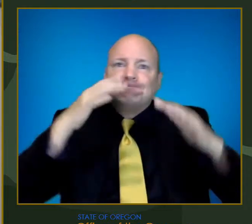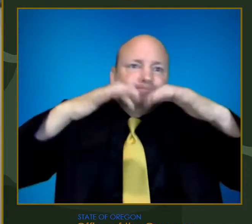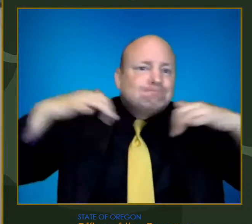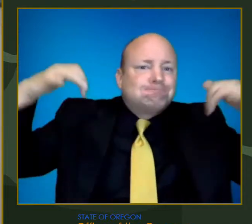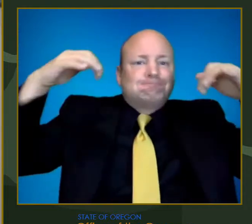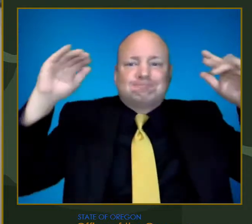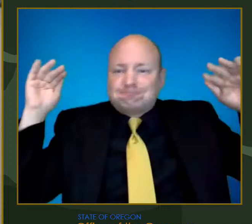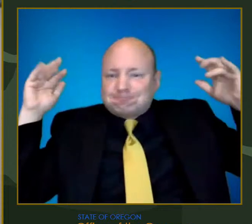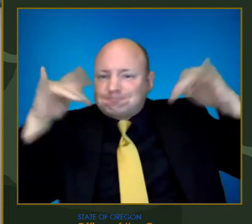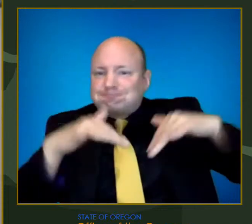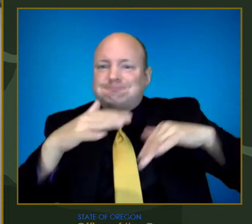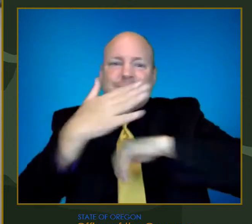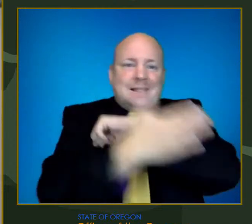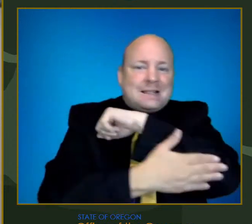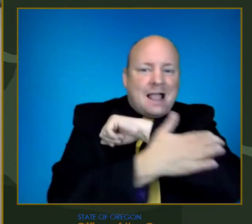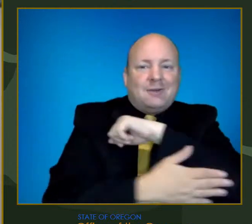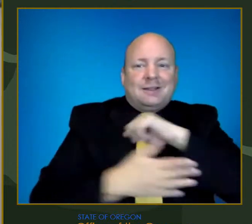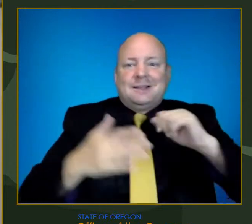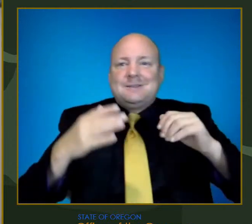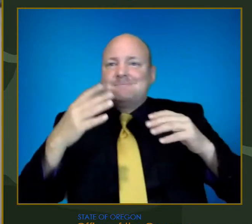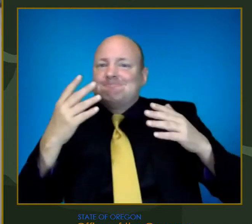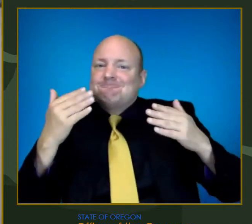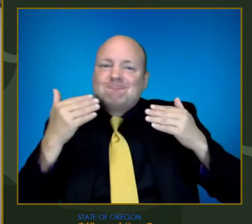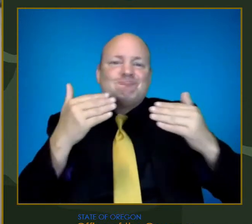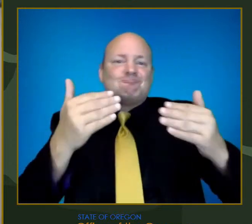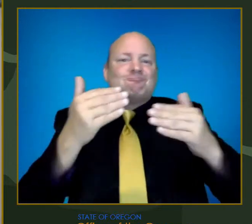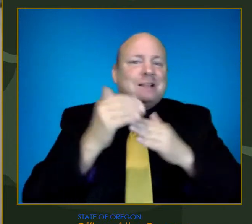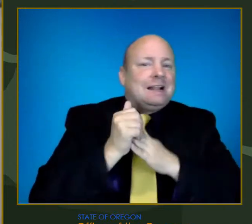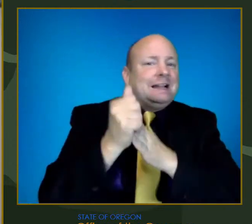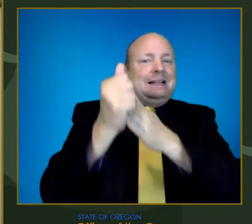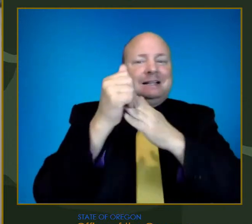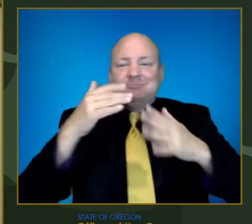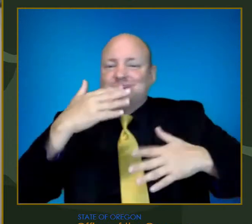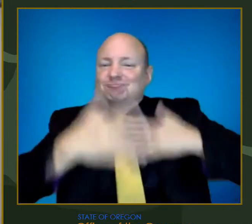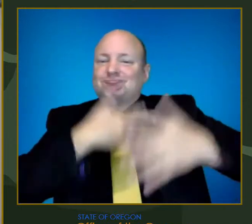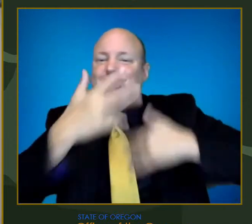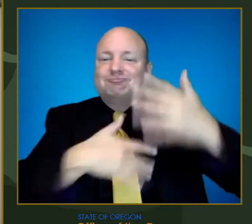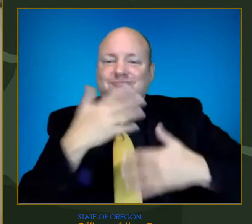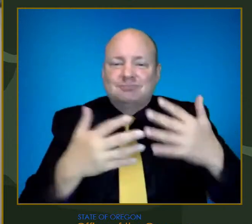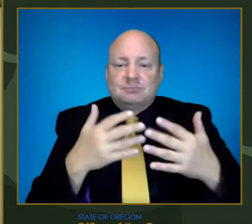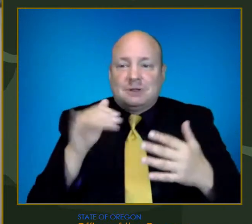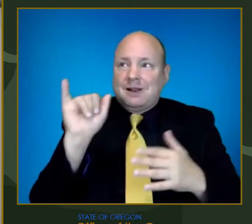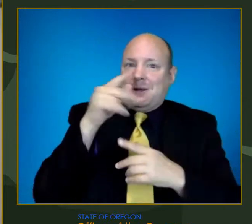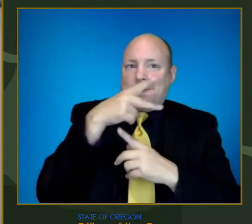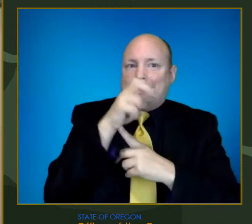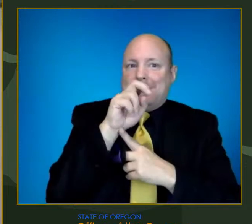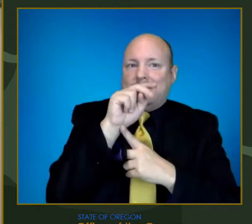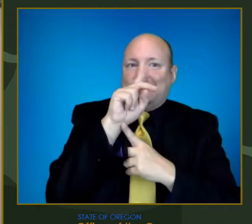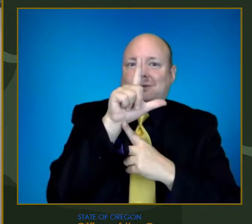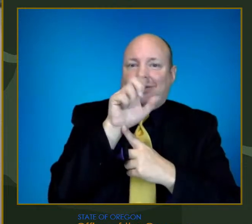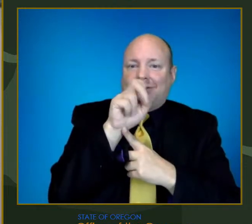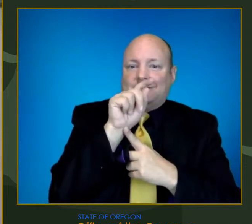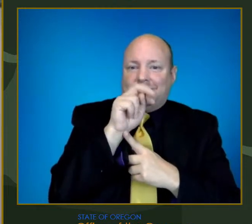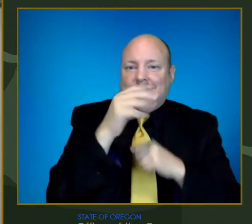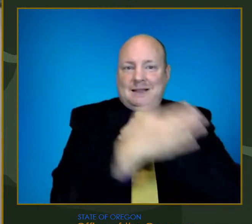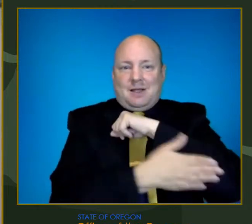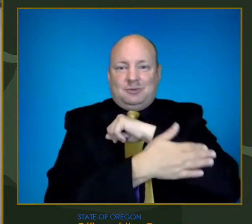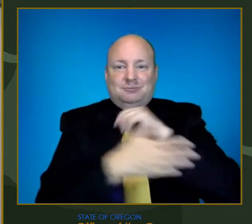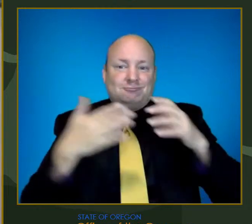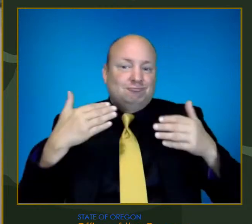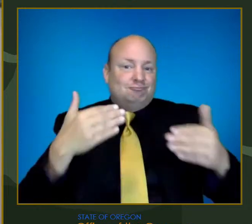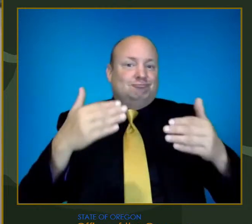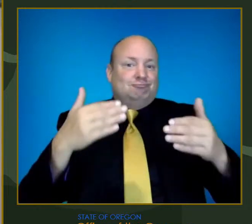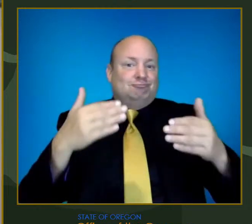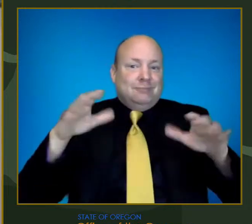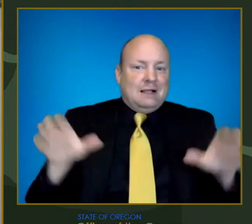counties taking leadership. For example, Benton County took action, and our very own Timbers and